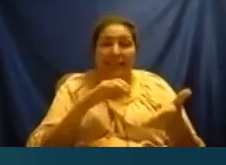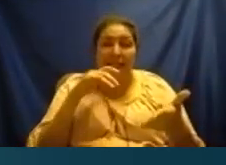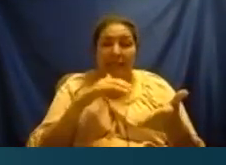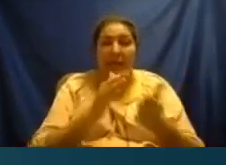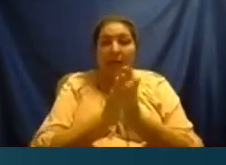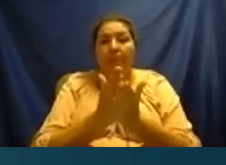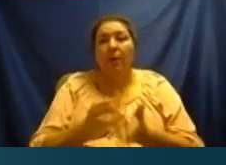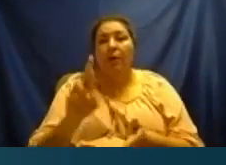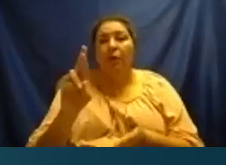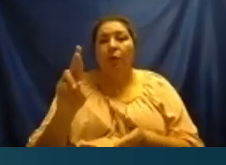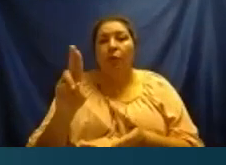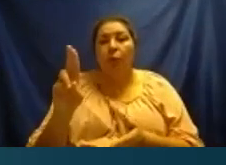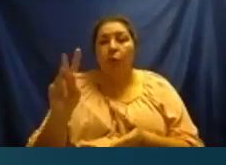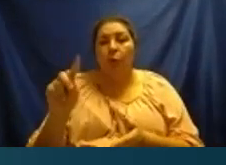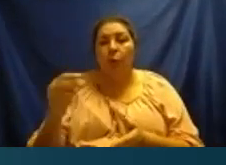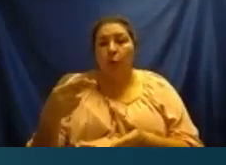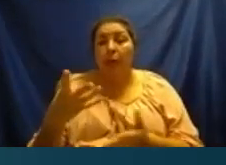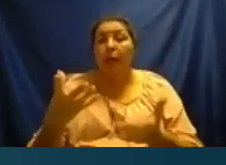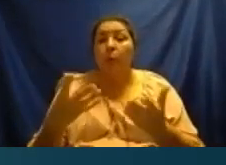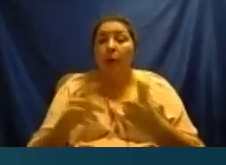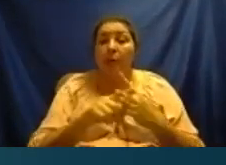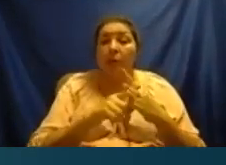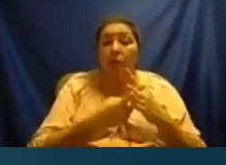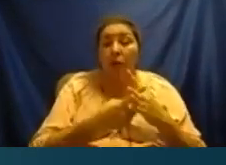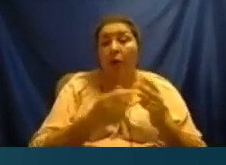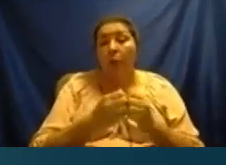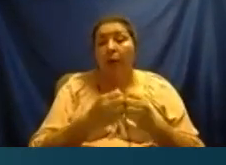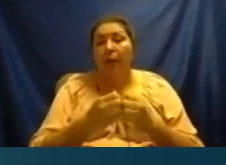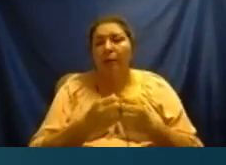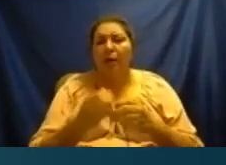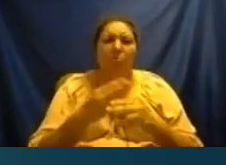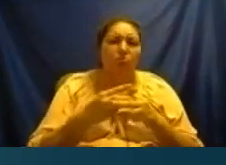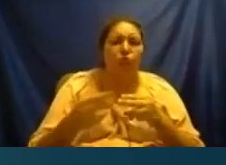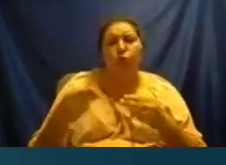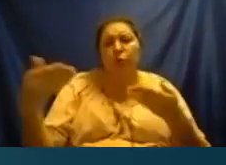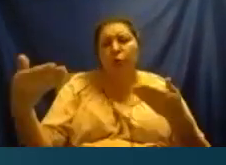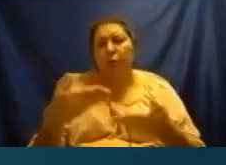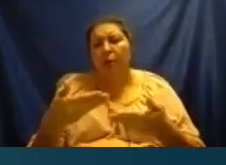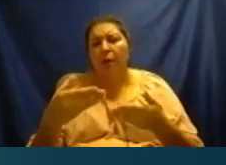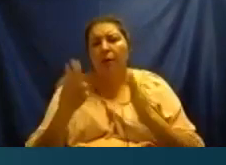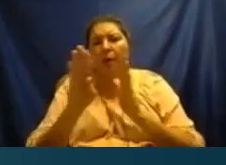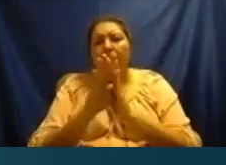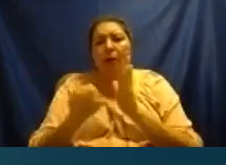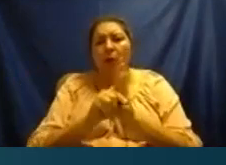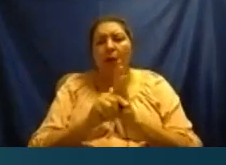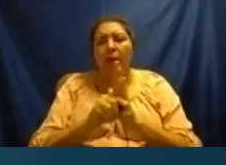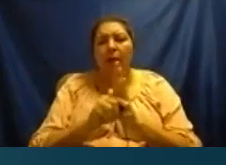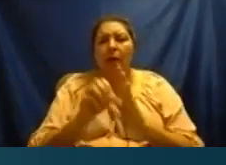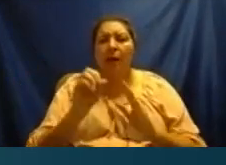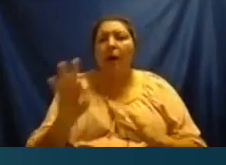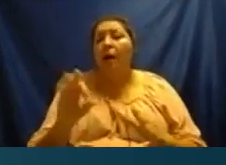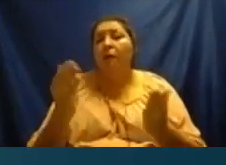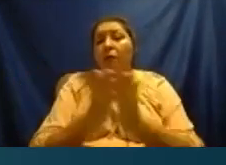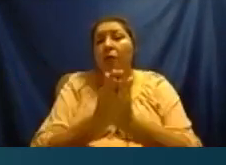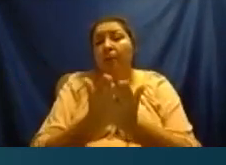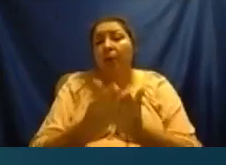Ruth. And I would like to start with a brief introduction and some background of the book.